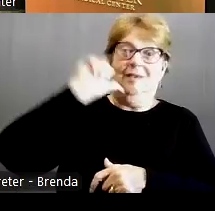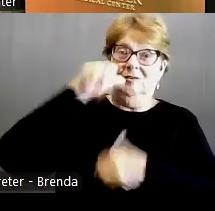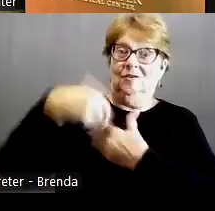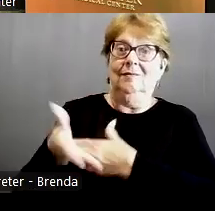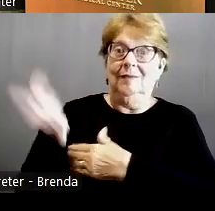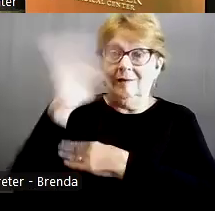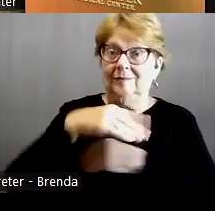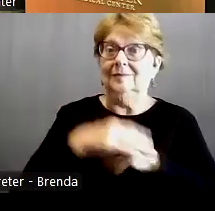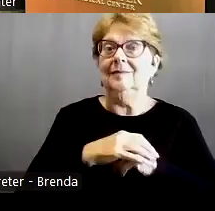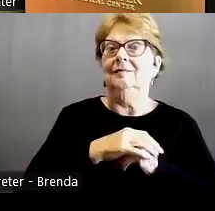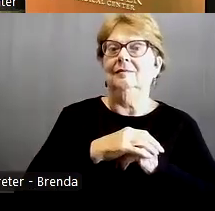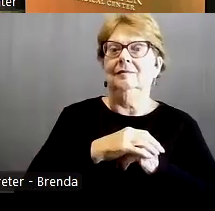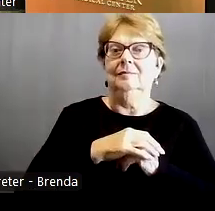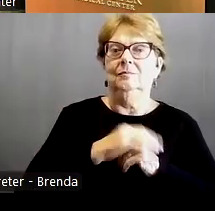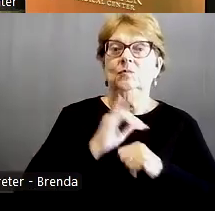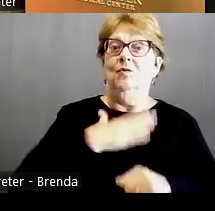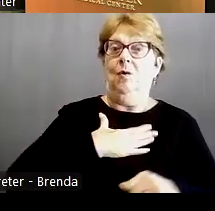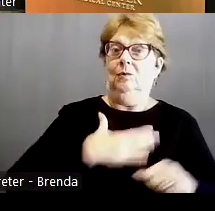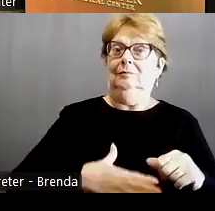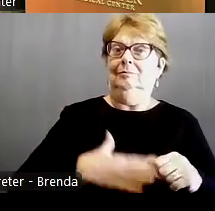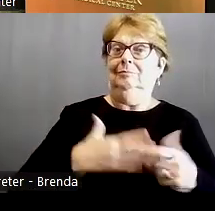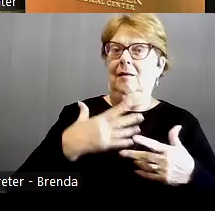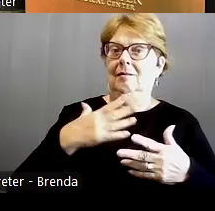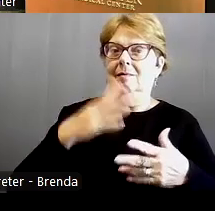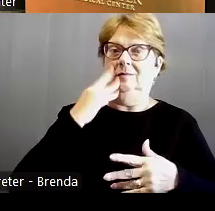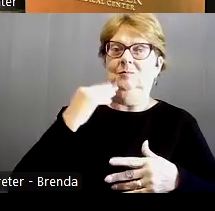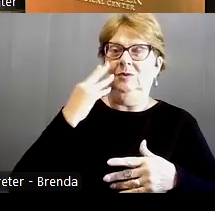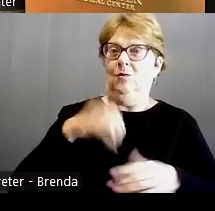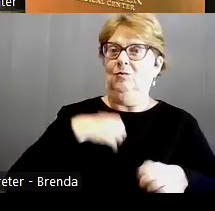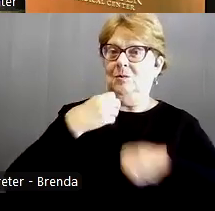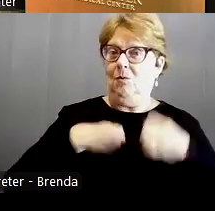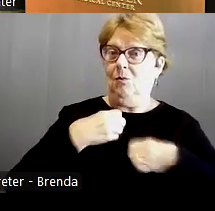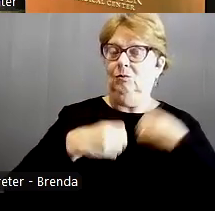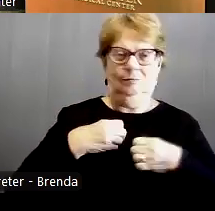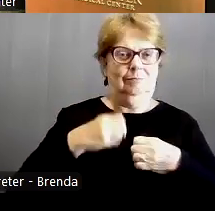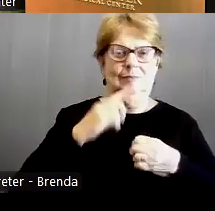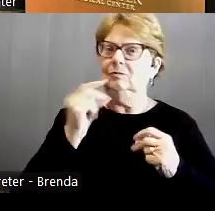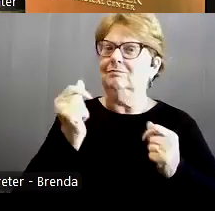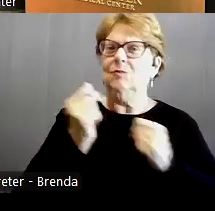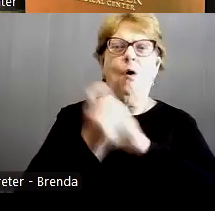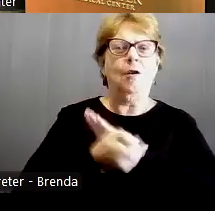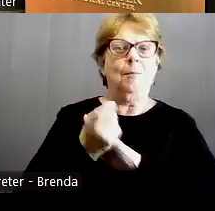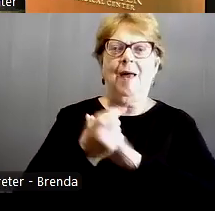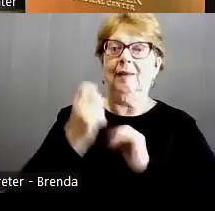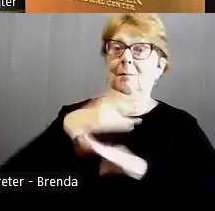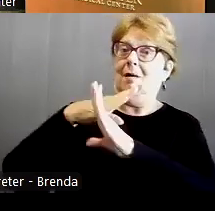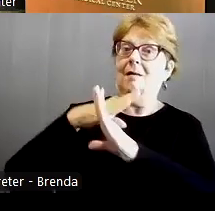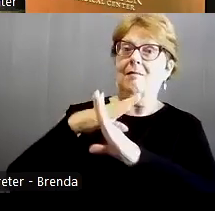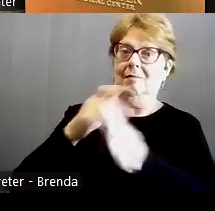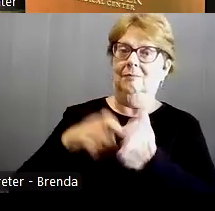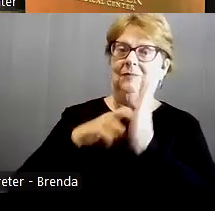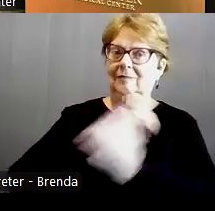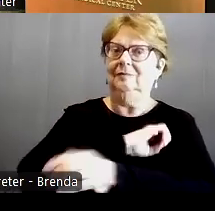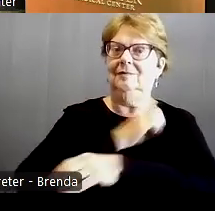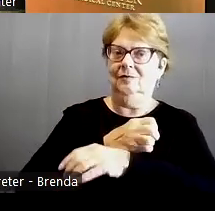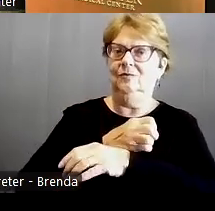Bodily experience of these emotional states is automatic. Blocking them takes energy and brings